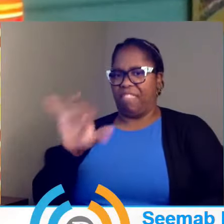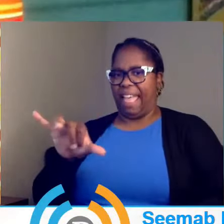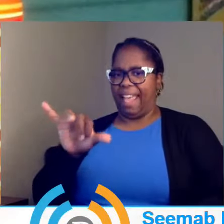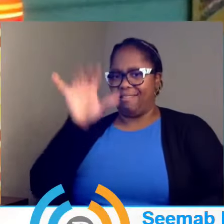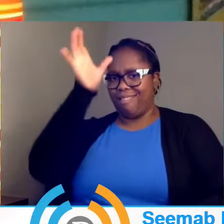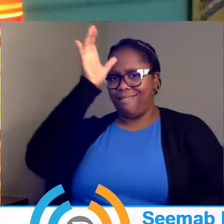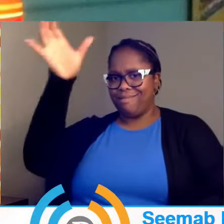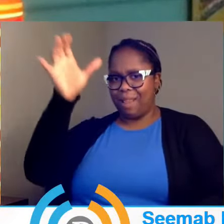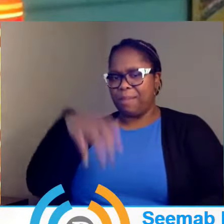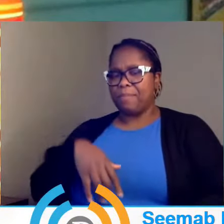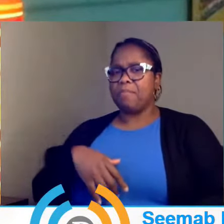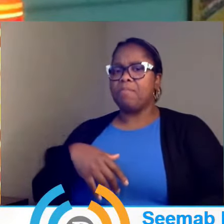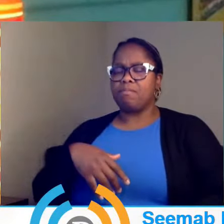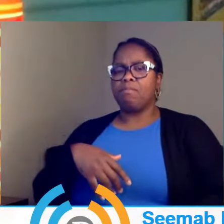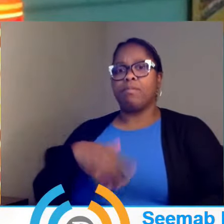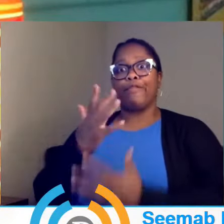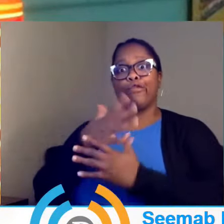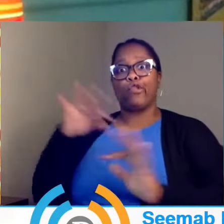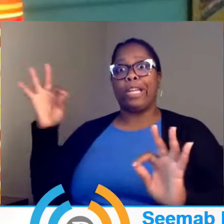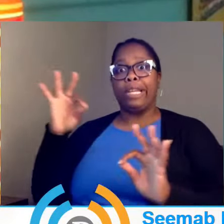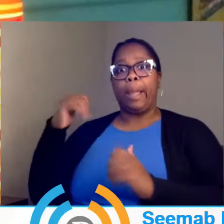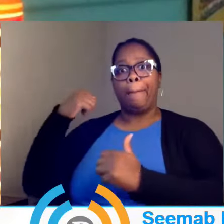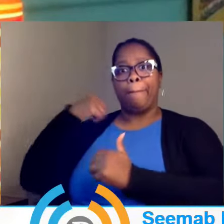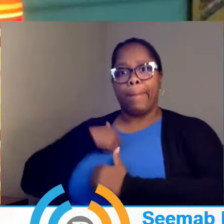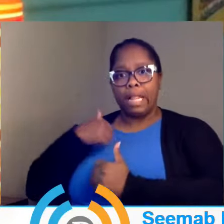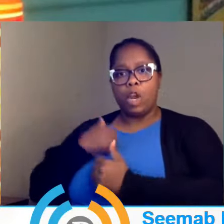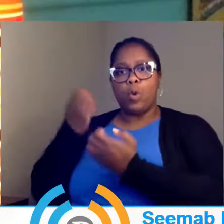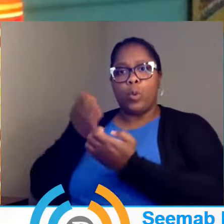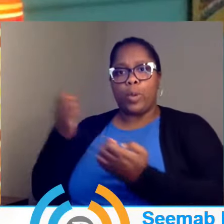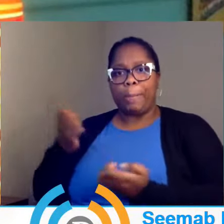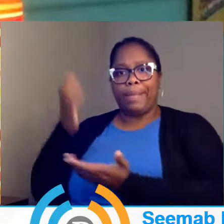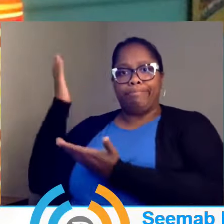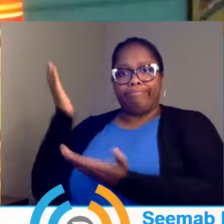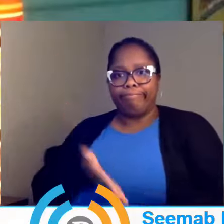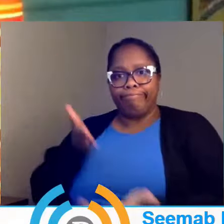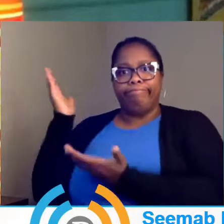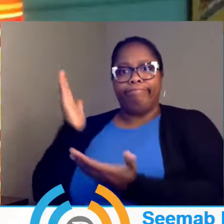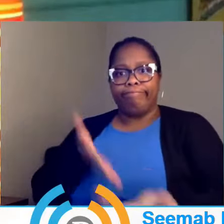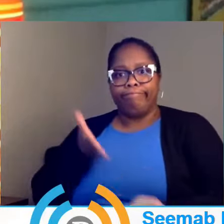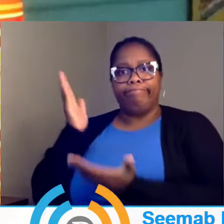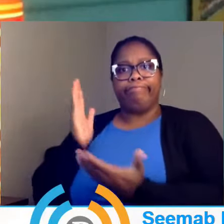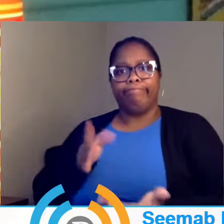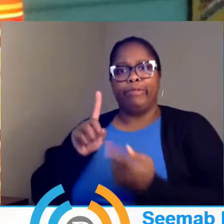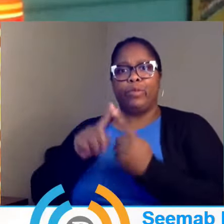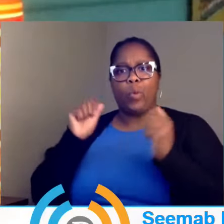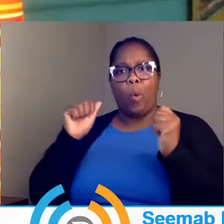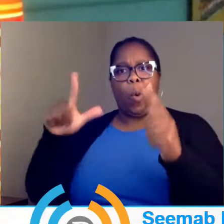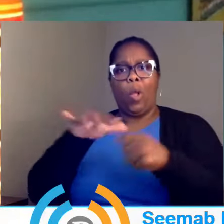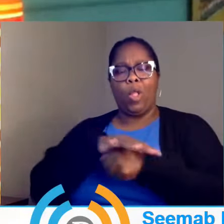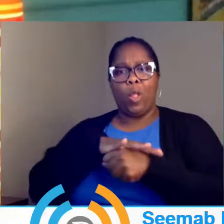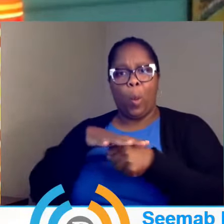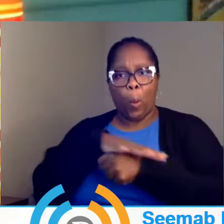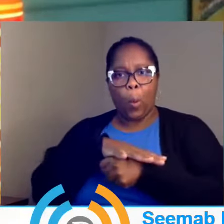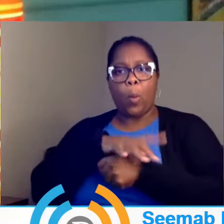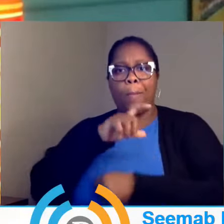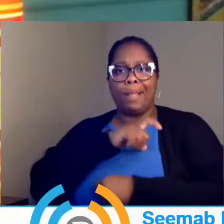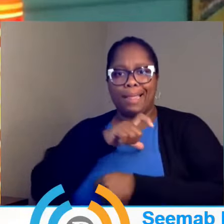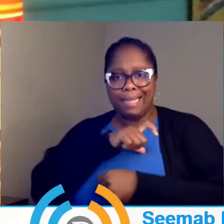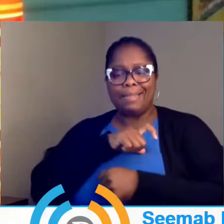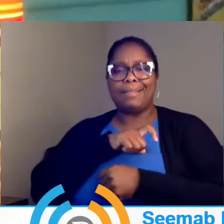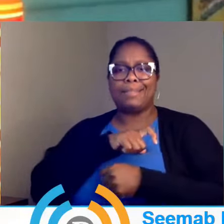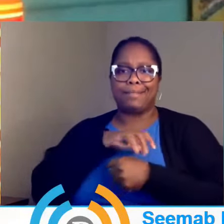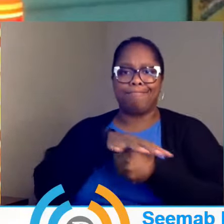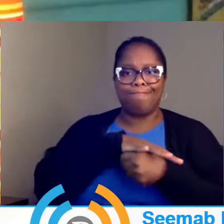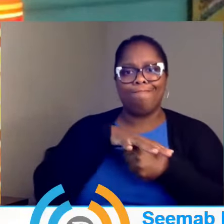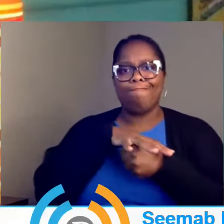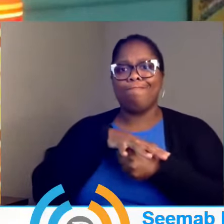militarized equipment coming to all local police jurisdictions, including Mayberry, if Sheriff